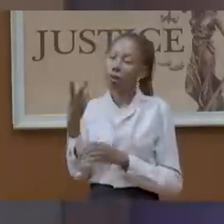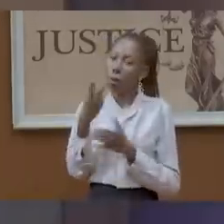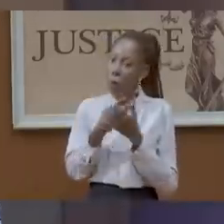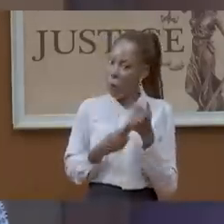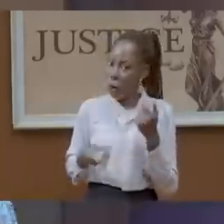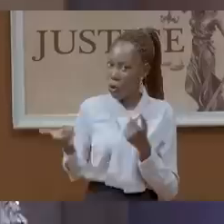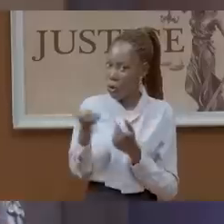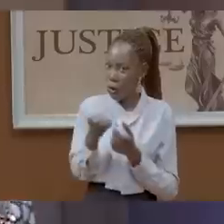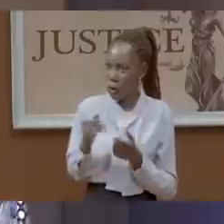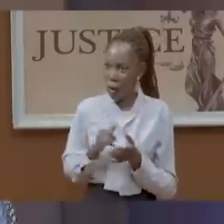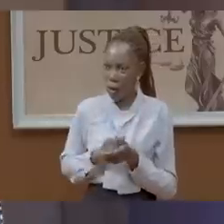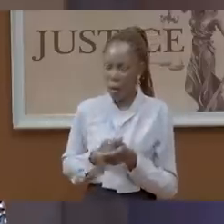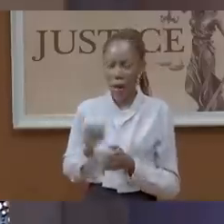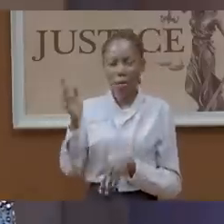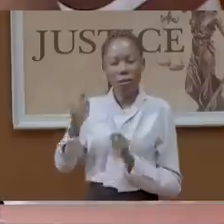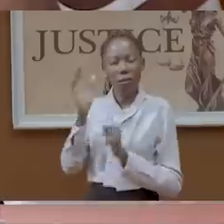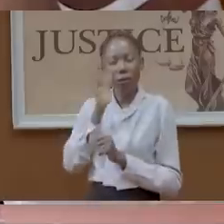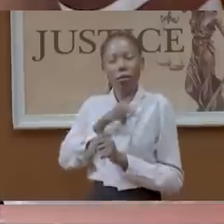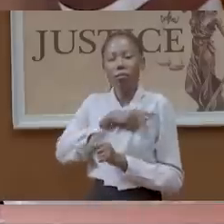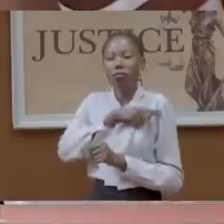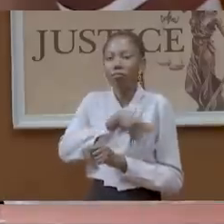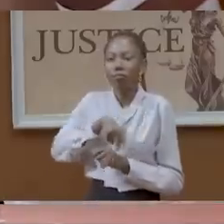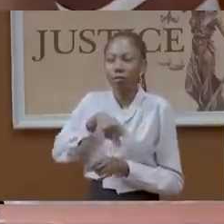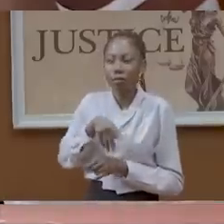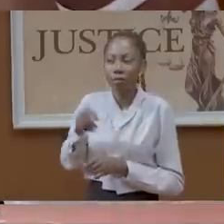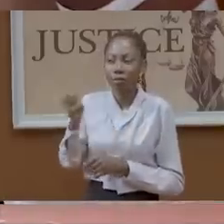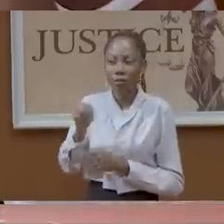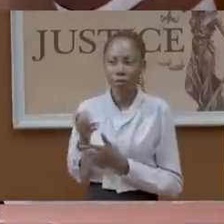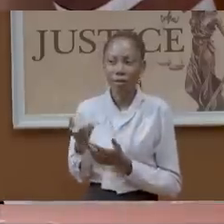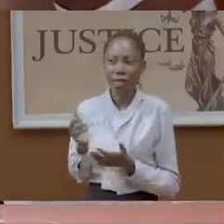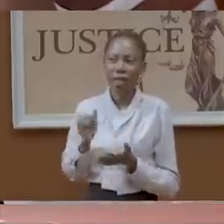they told me too. And people were like pitying me because they know this woman.